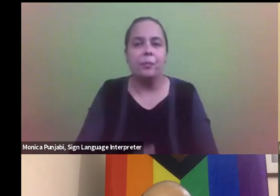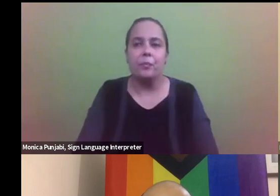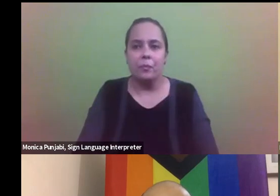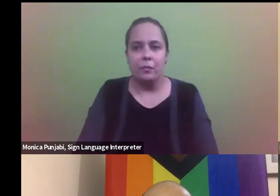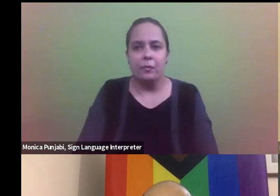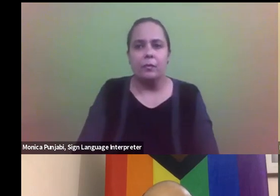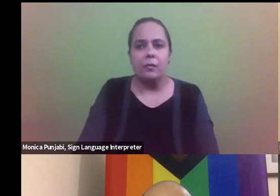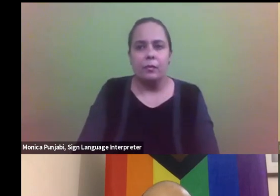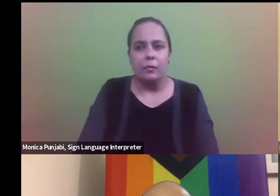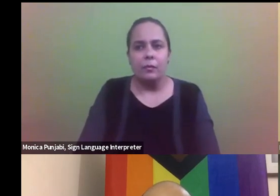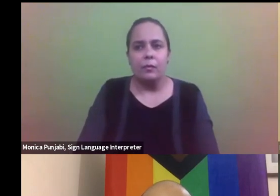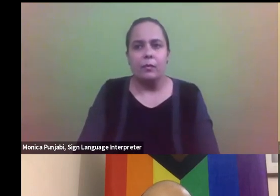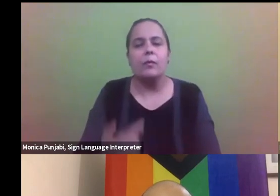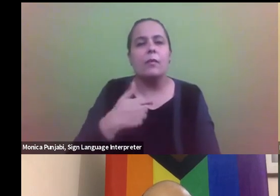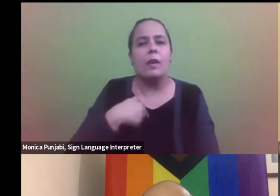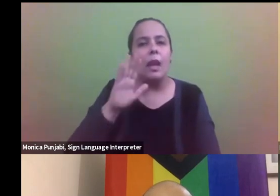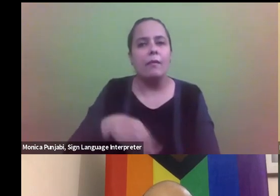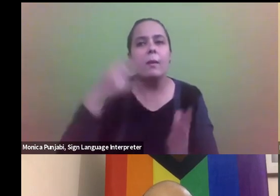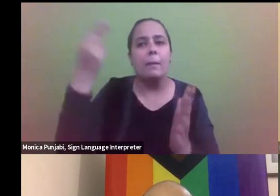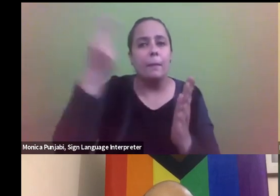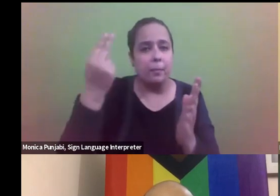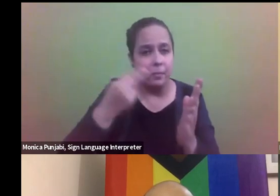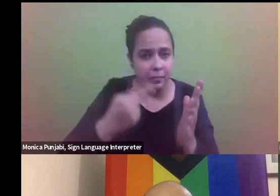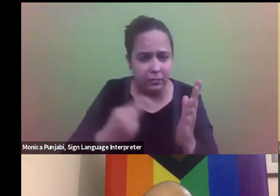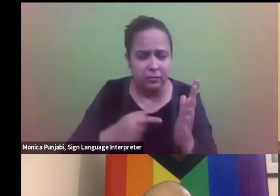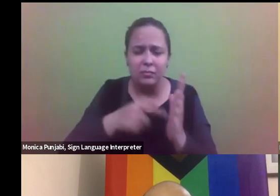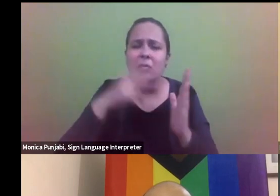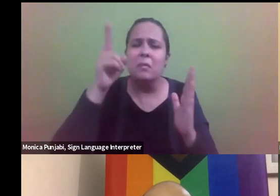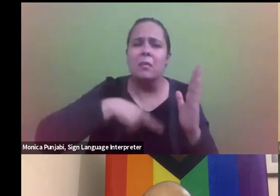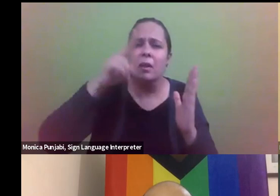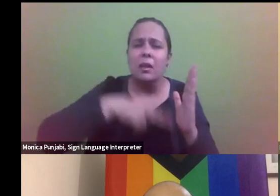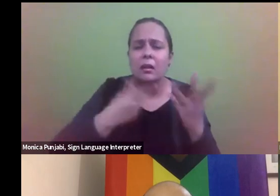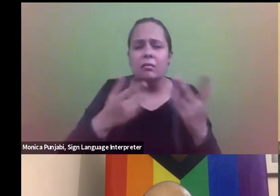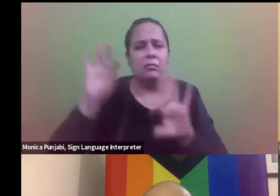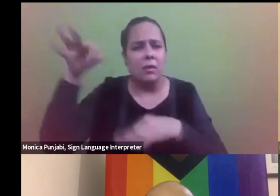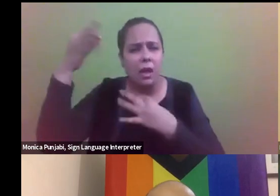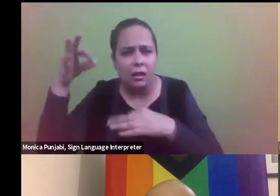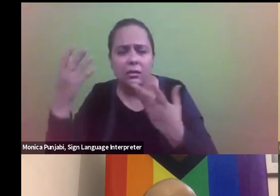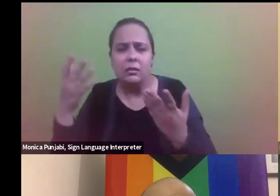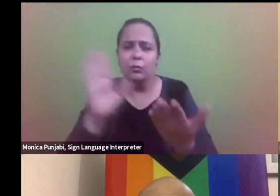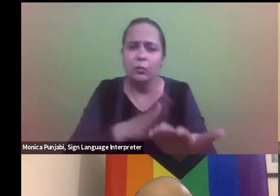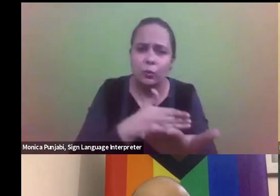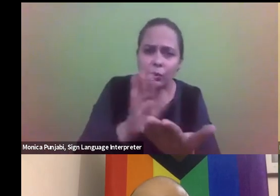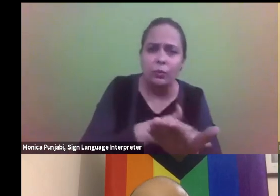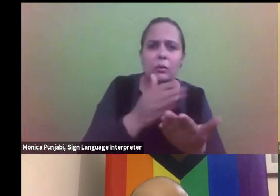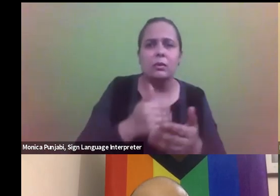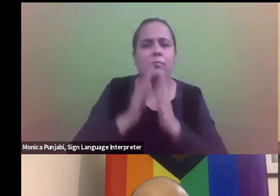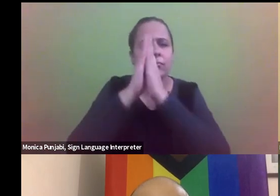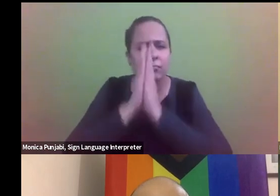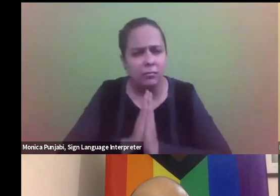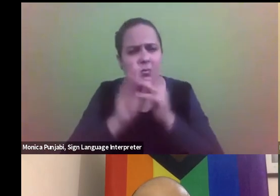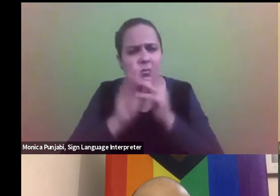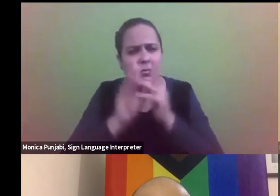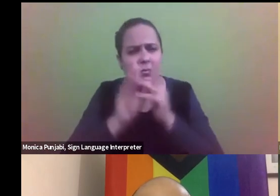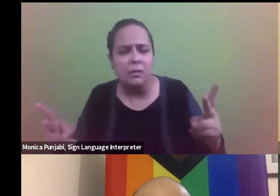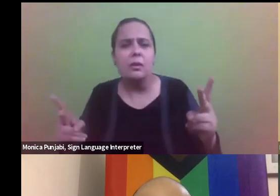community-based paintings. It involves creative expression through dance, music, writing, spiritual healing, and